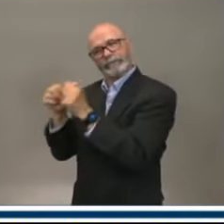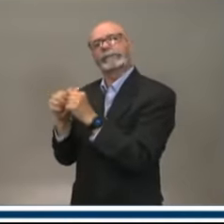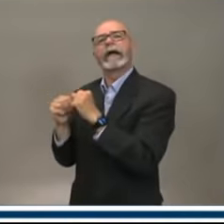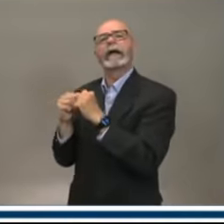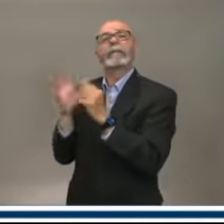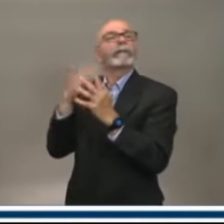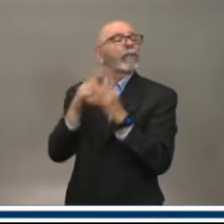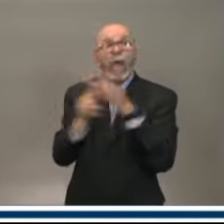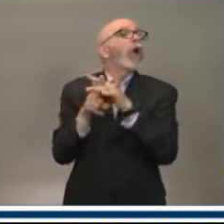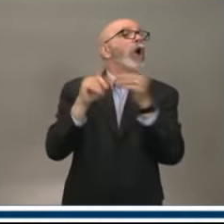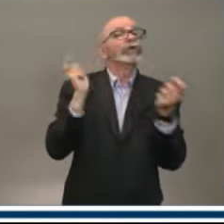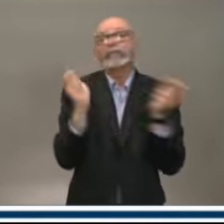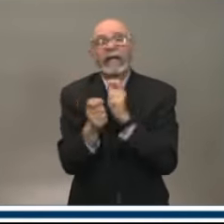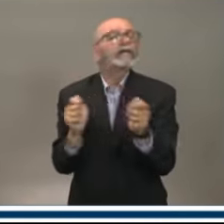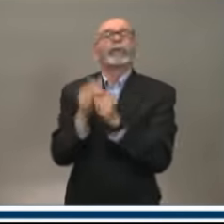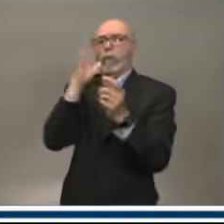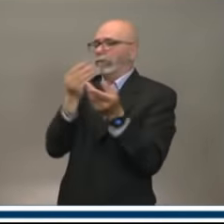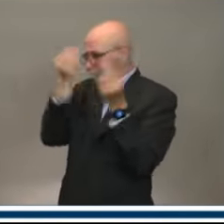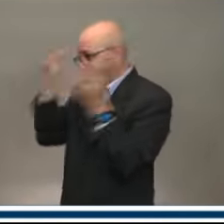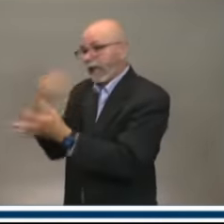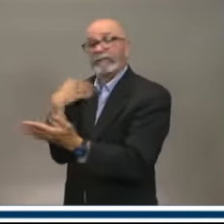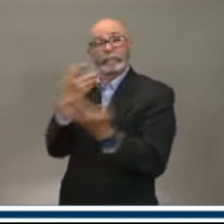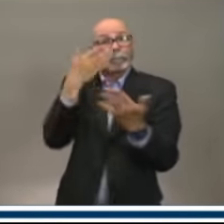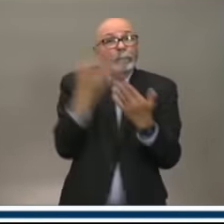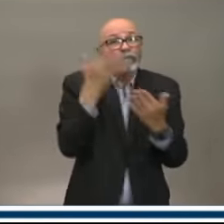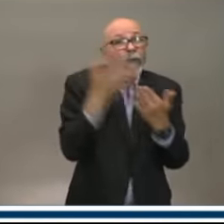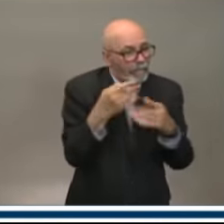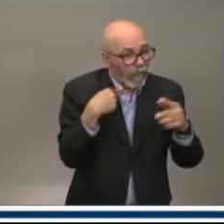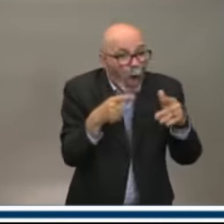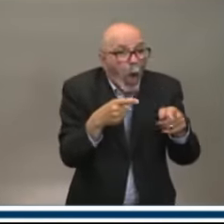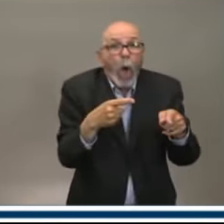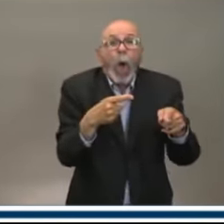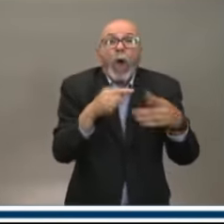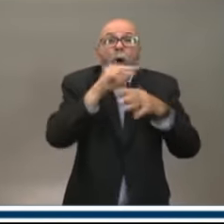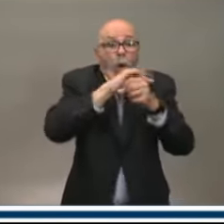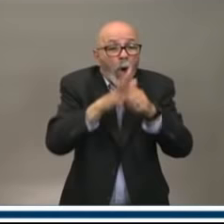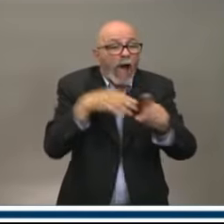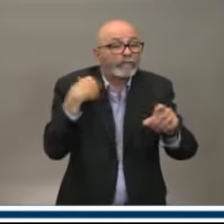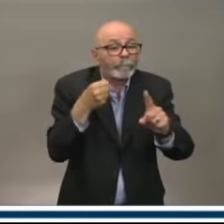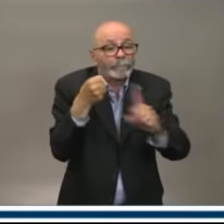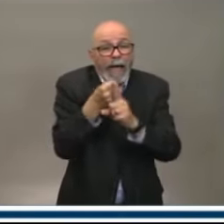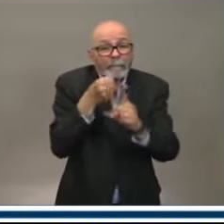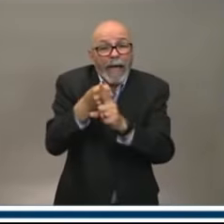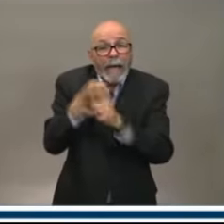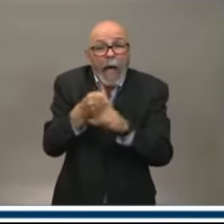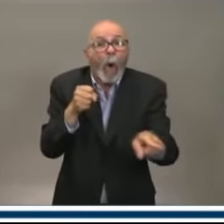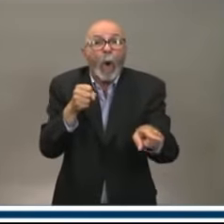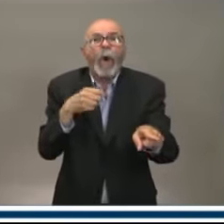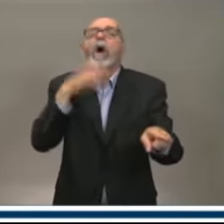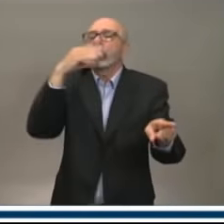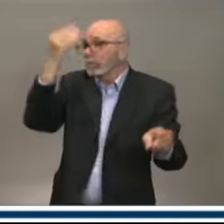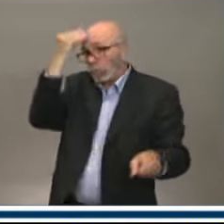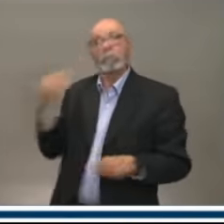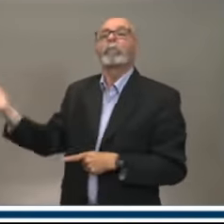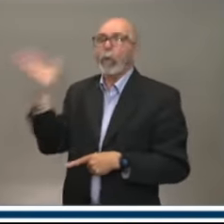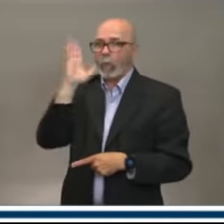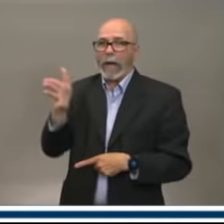around COVID-19. So it's important to understand that just because we say something and then maybe a few months later we say something a